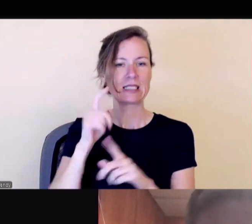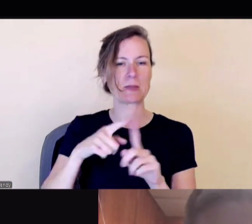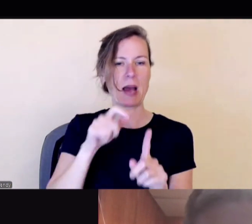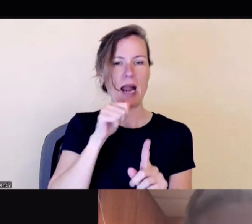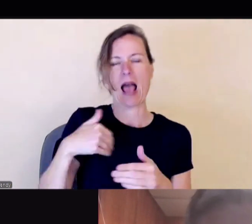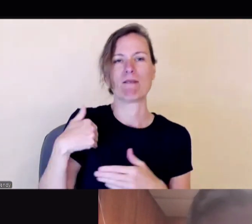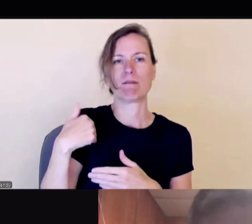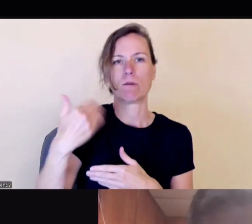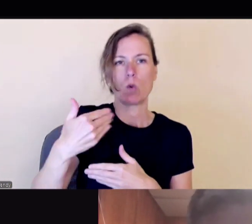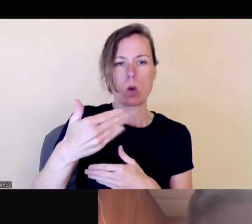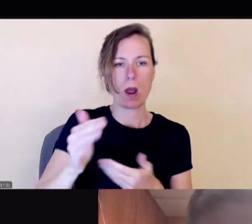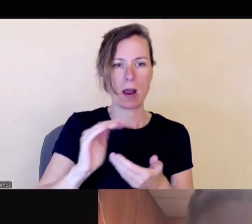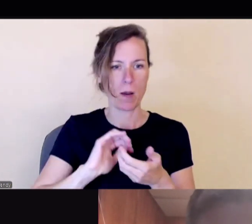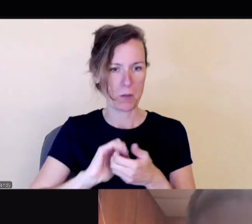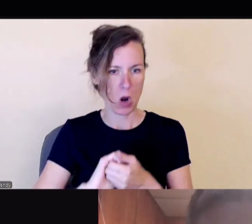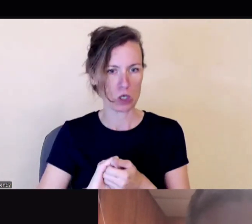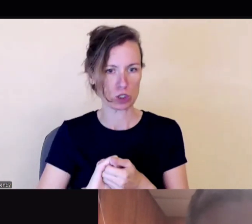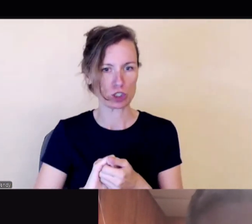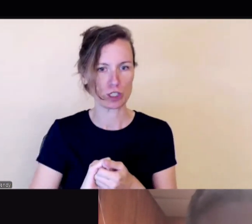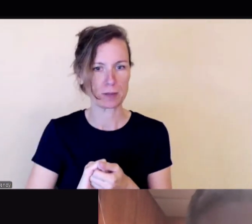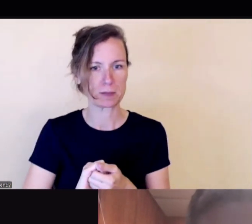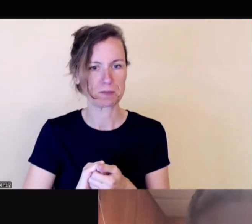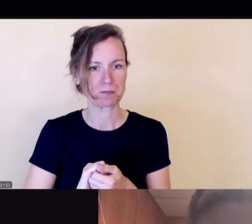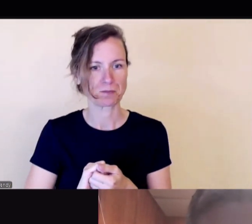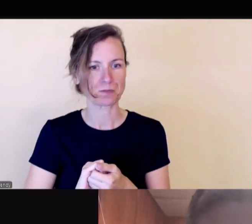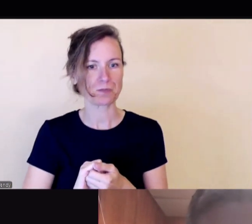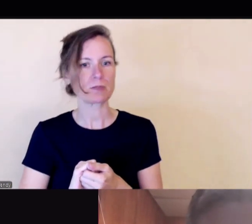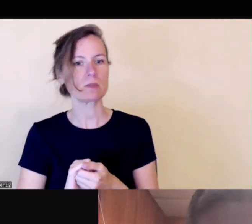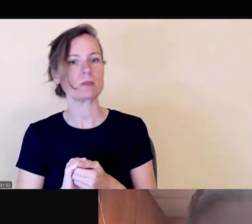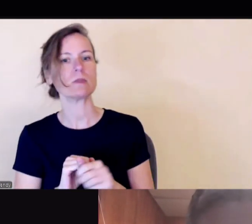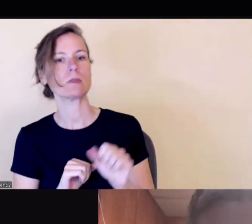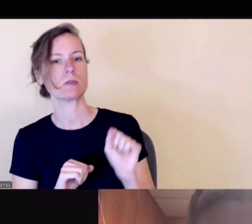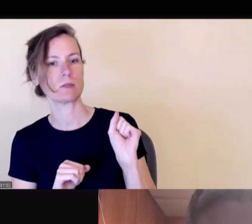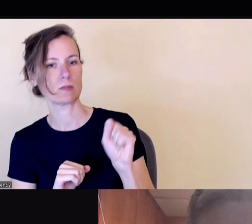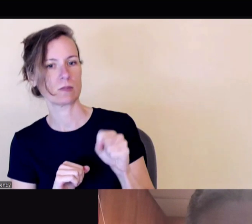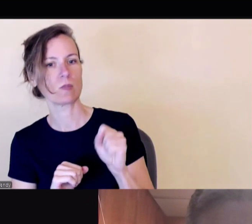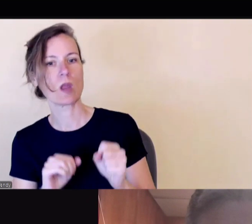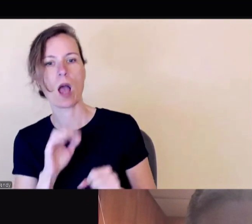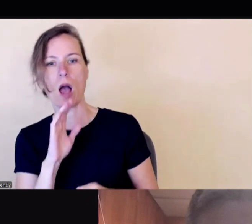up as well once Councilmember Briner sends the information. Secondly,